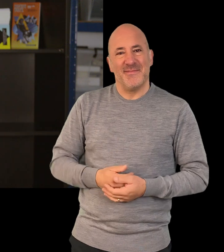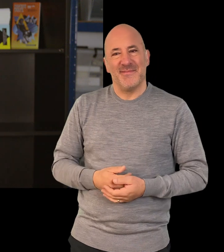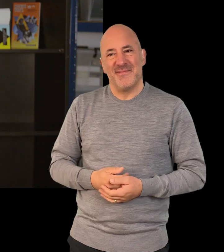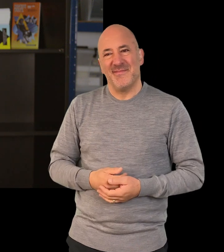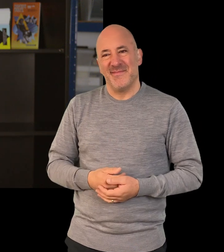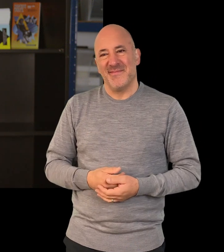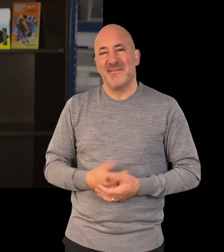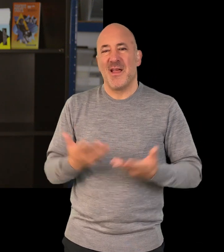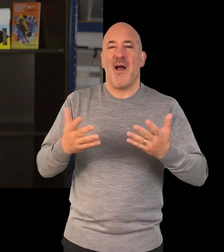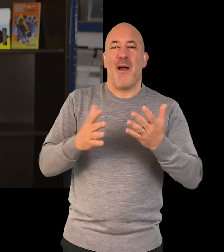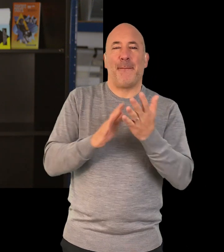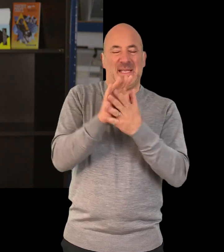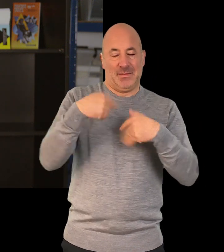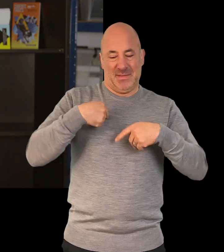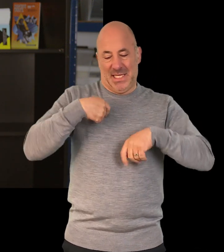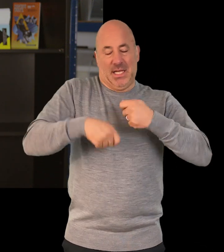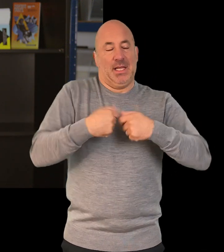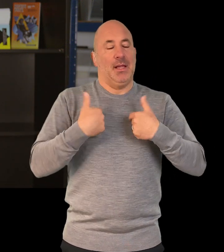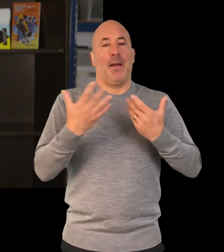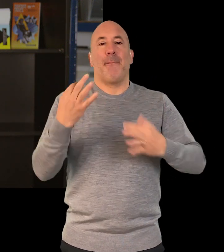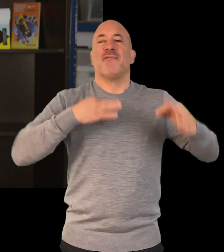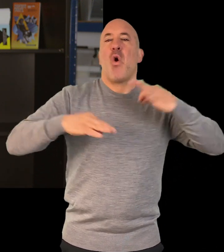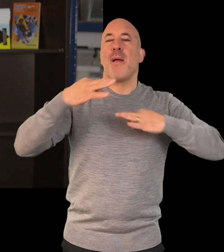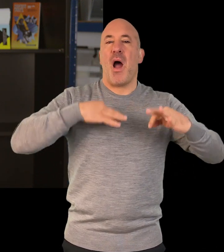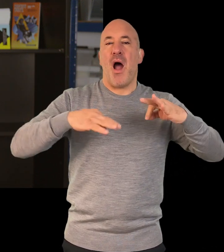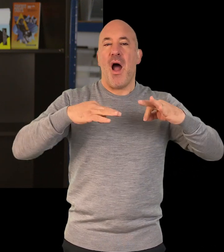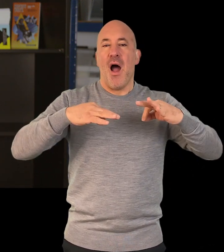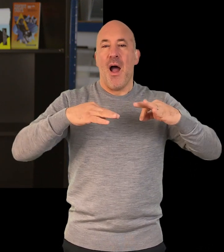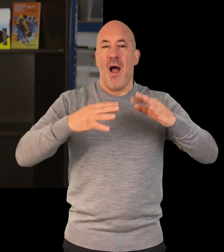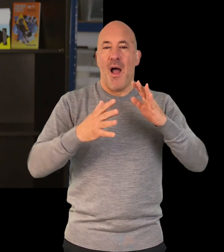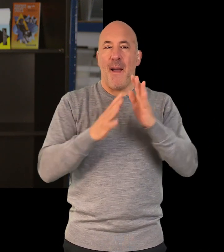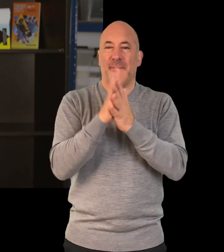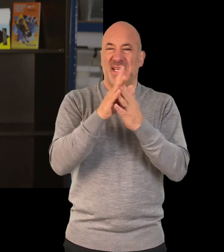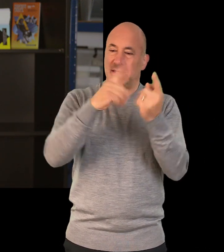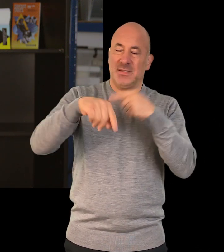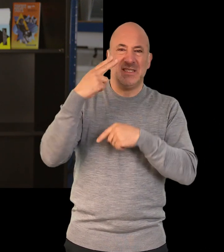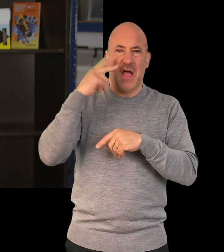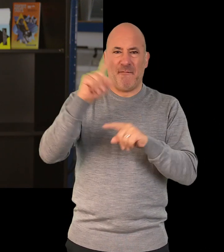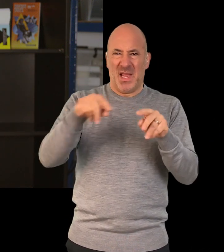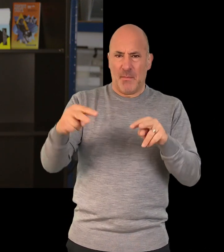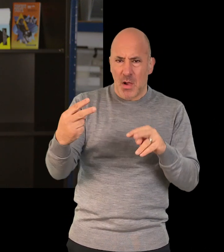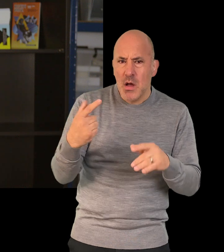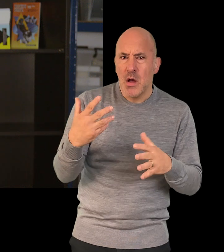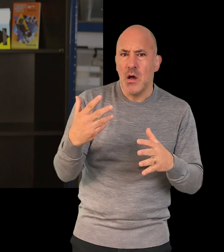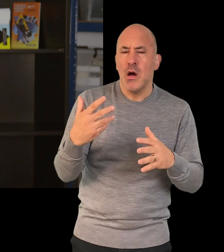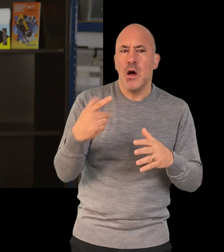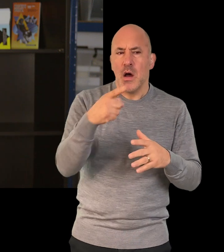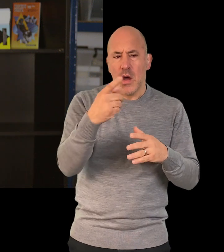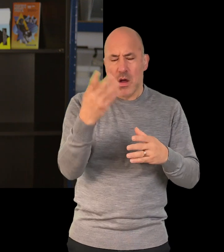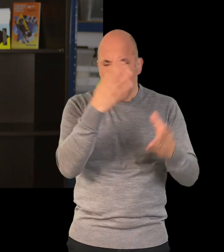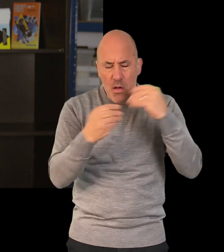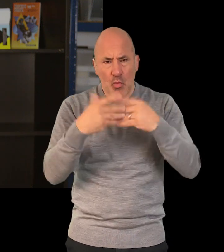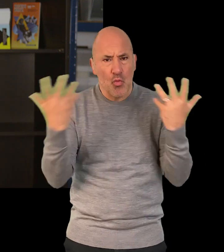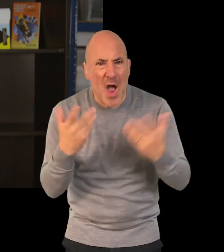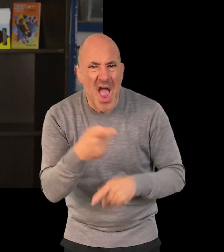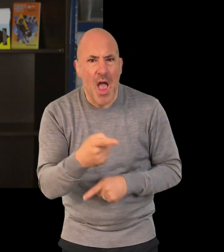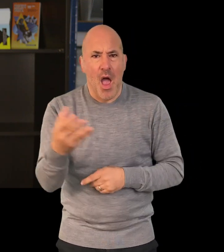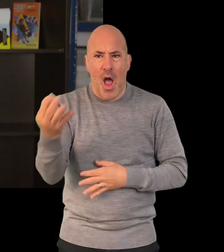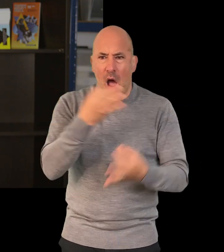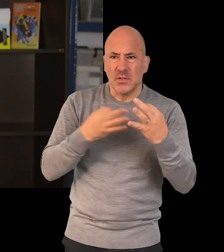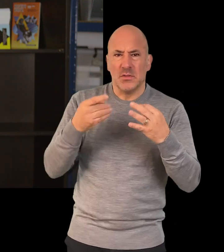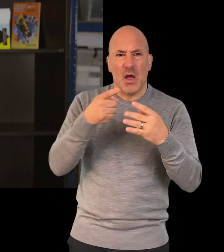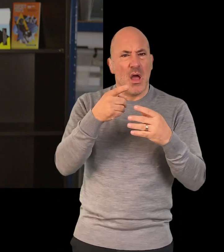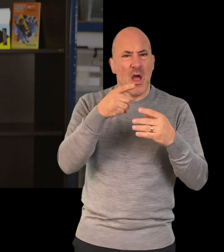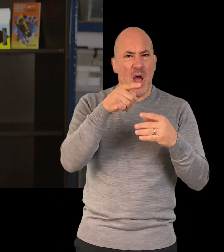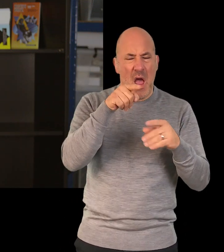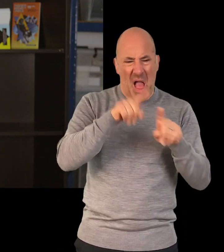So becoming a performer has encouraged deaf people to reach out and say, where do you train? How